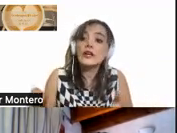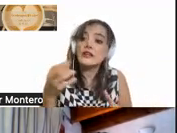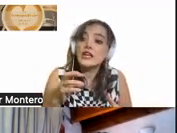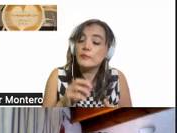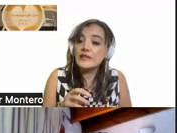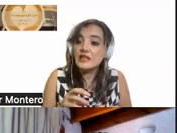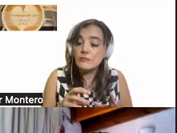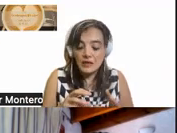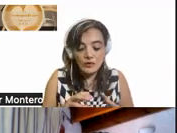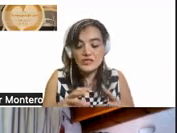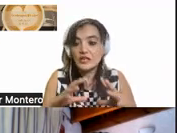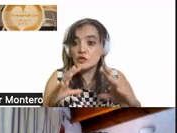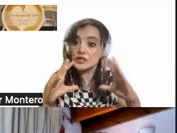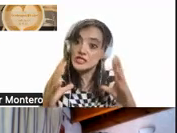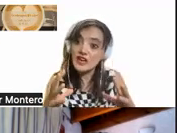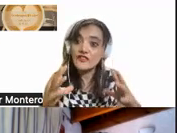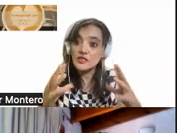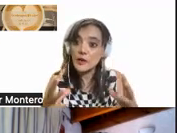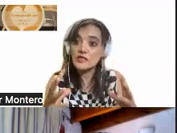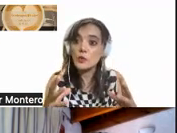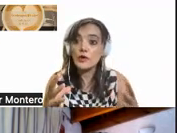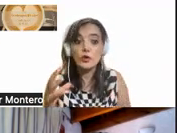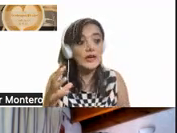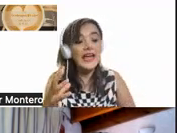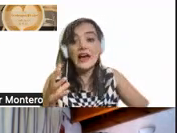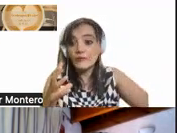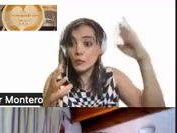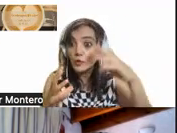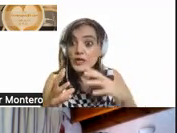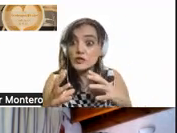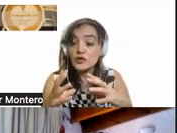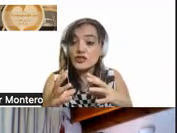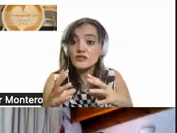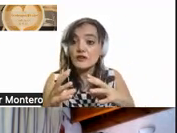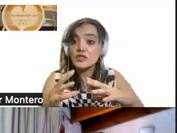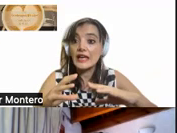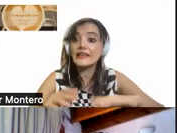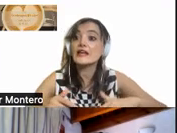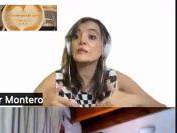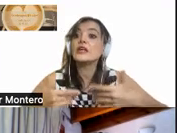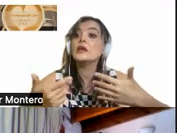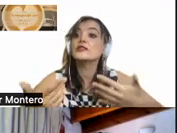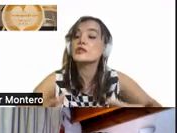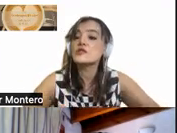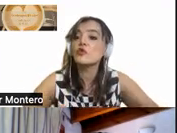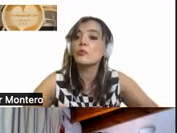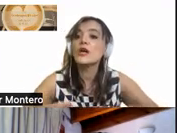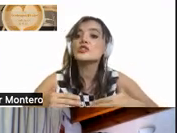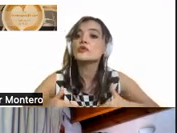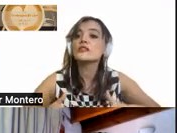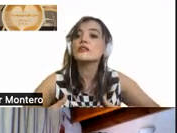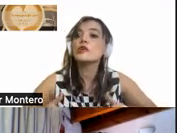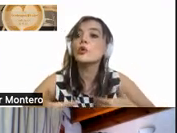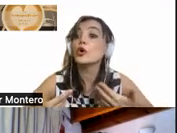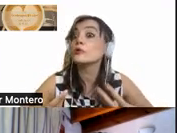to bring the implicit memories into a safe space where you can add more resources there and they can be healed and transformed